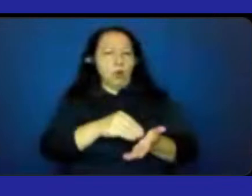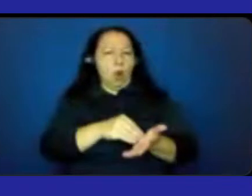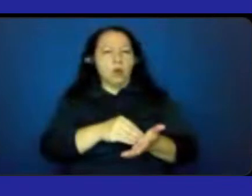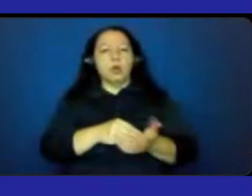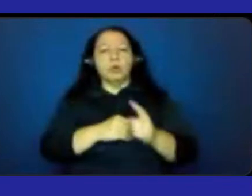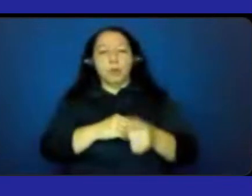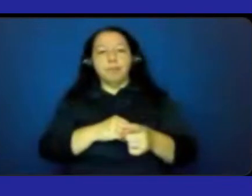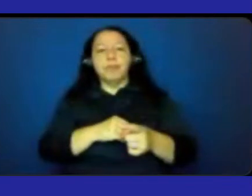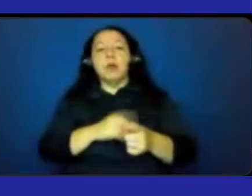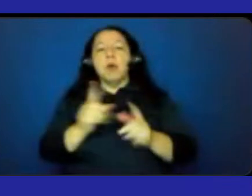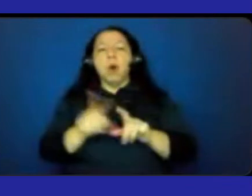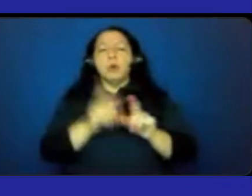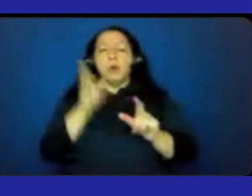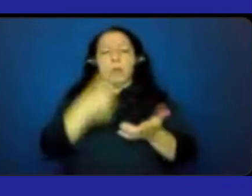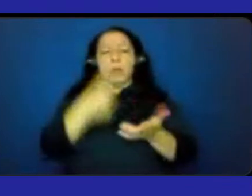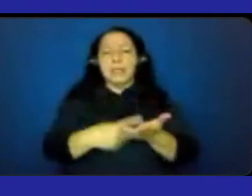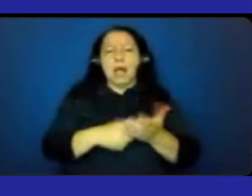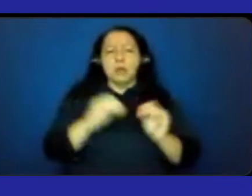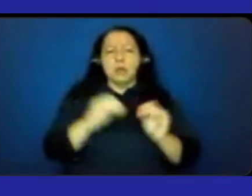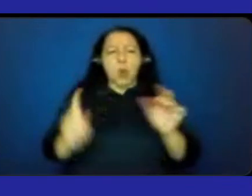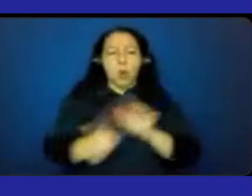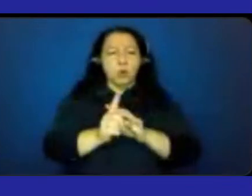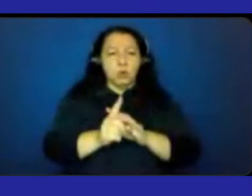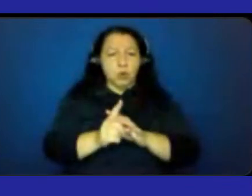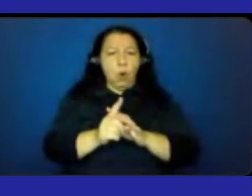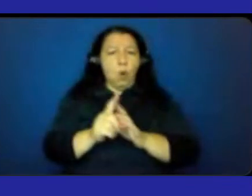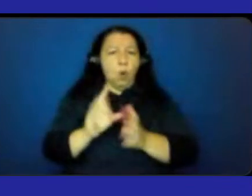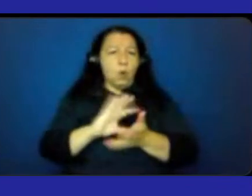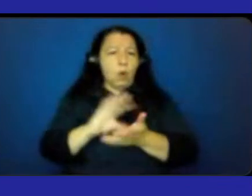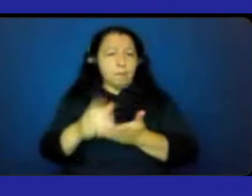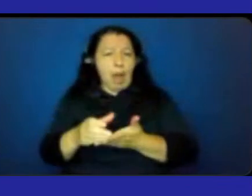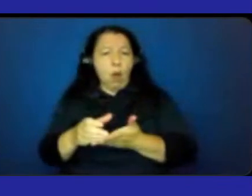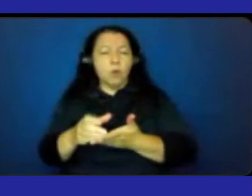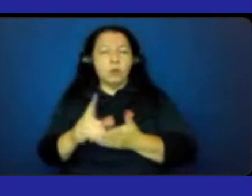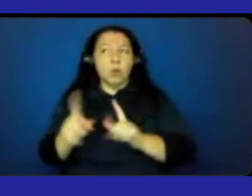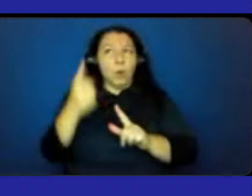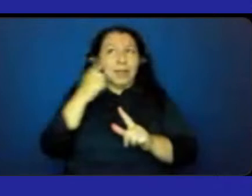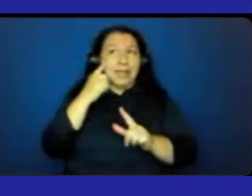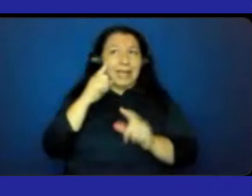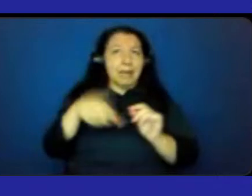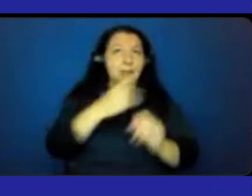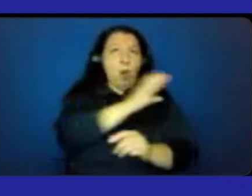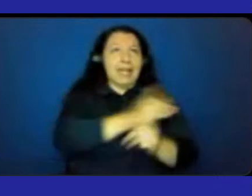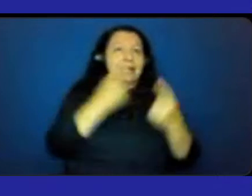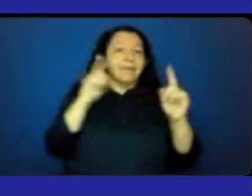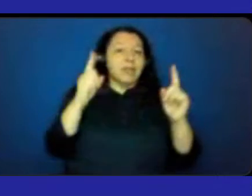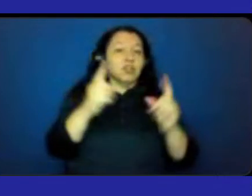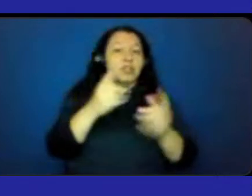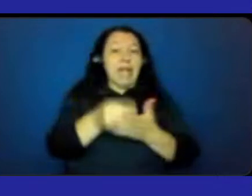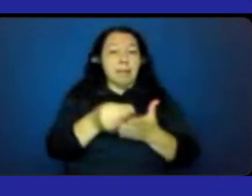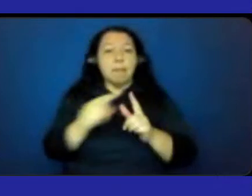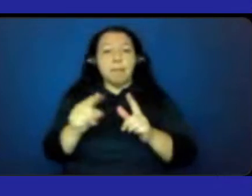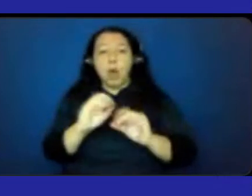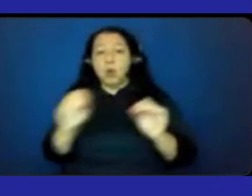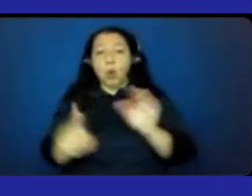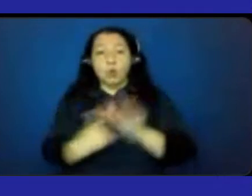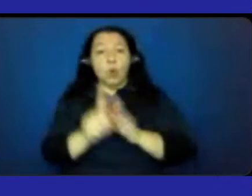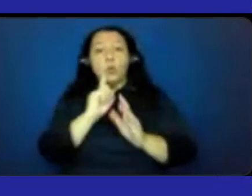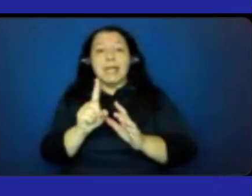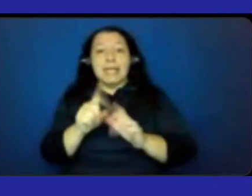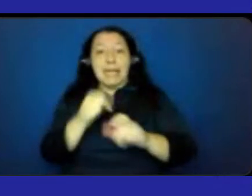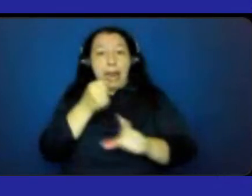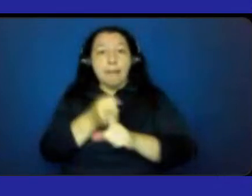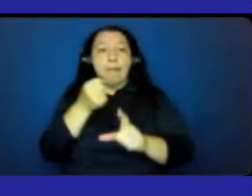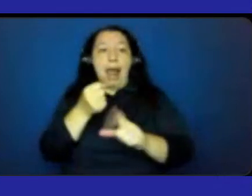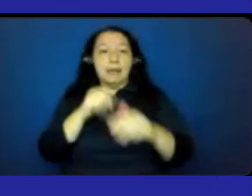times we think about no-show when we think about clinic efficiency and dollars, but actually no-show really impacts access. If your patient doesn't show, that